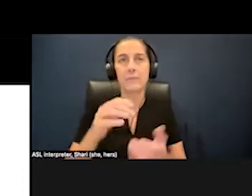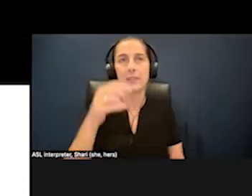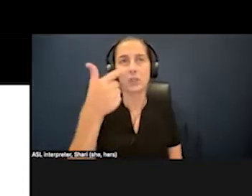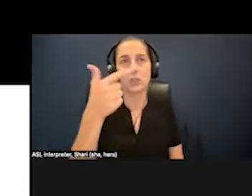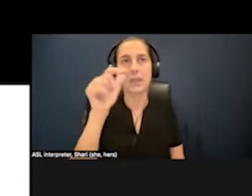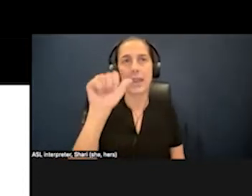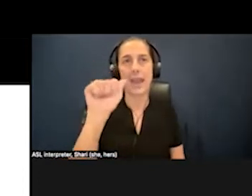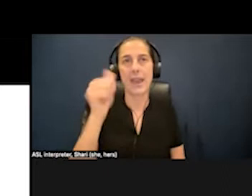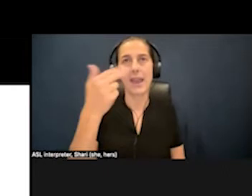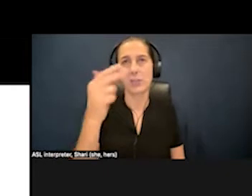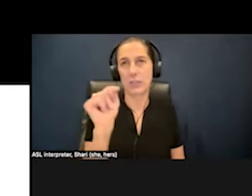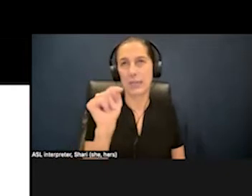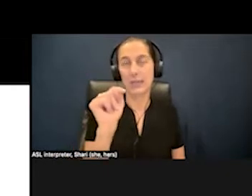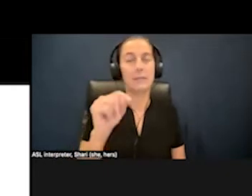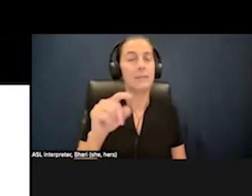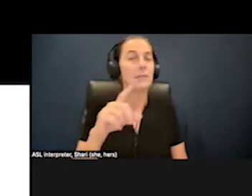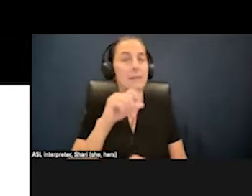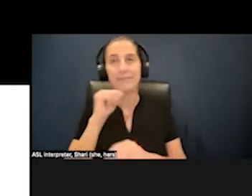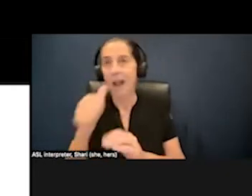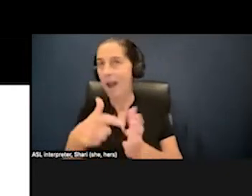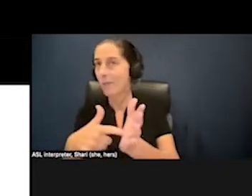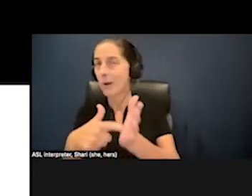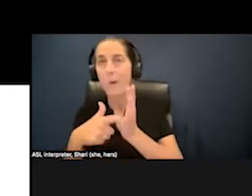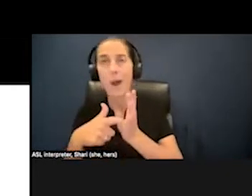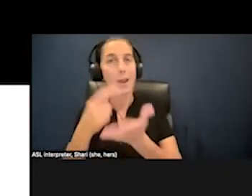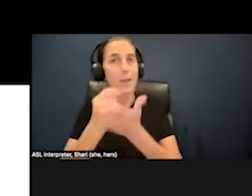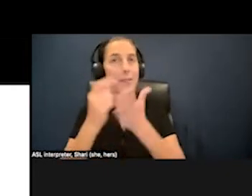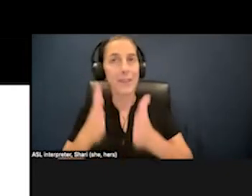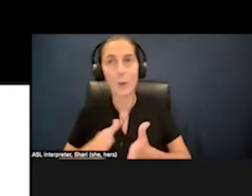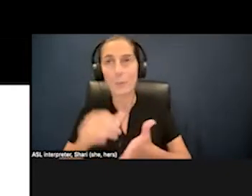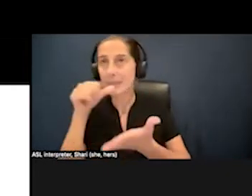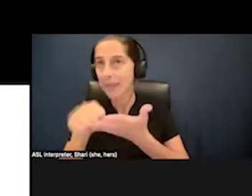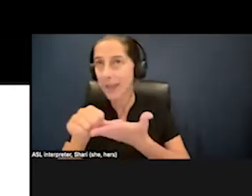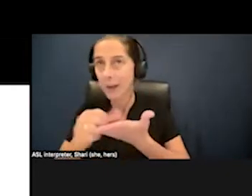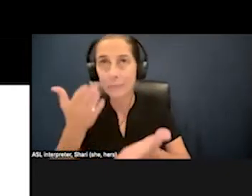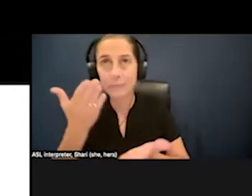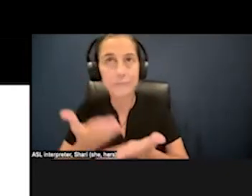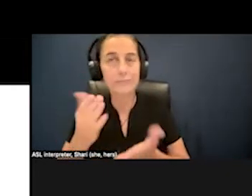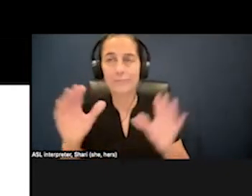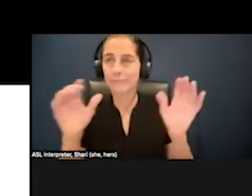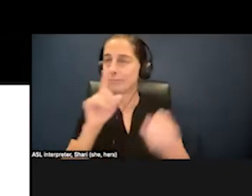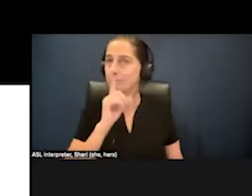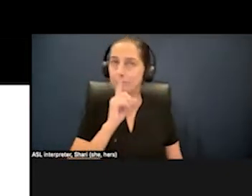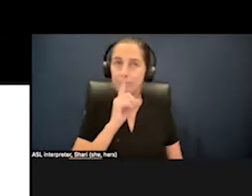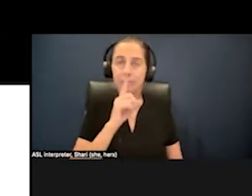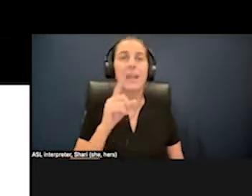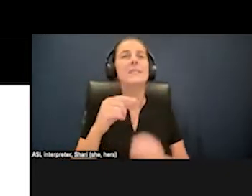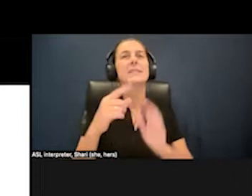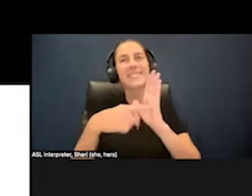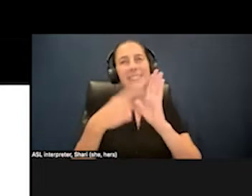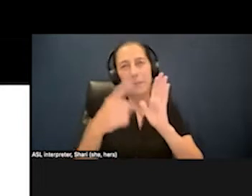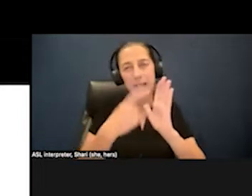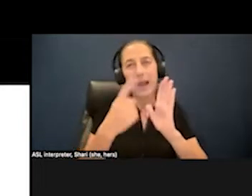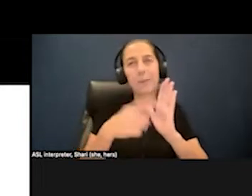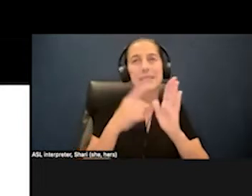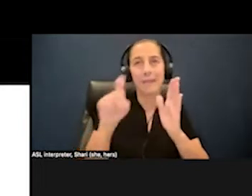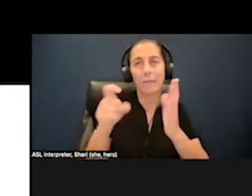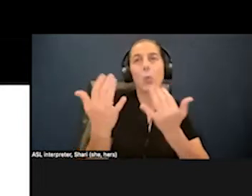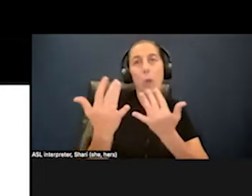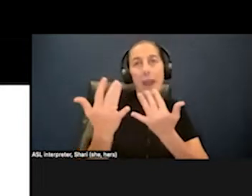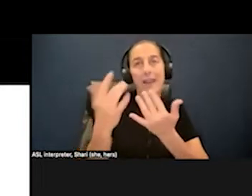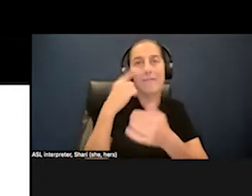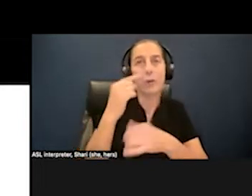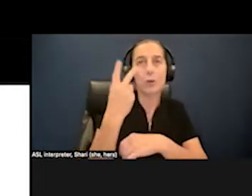sometimes there's a wait list for an appointment, or we'll have a kind of primary care intake, which means that it'll be 2